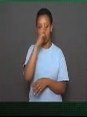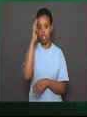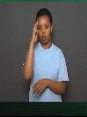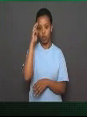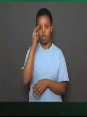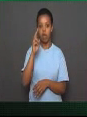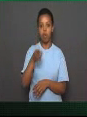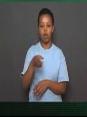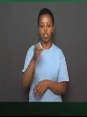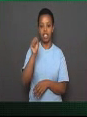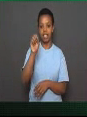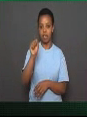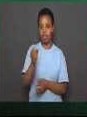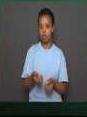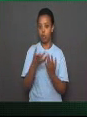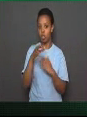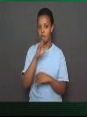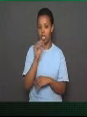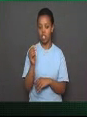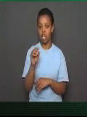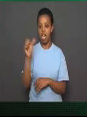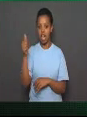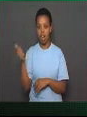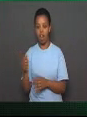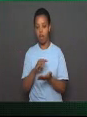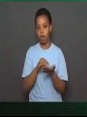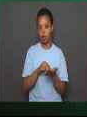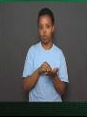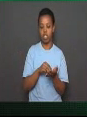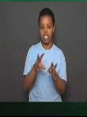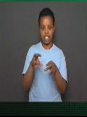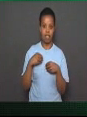hydrogen sulfide and other minerals that are emitted.